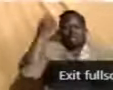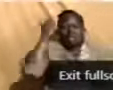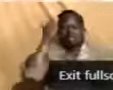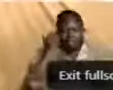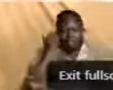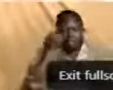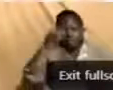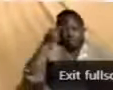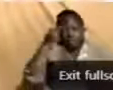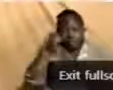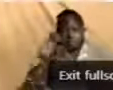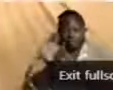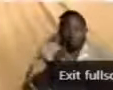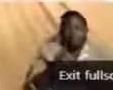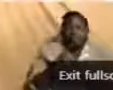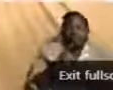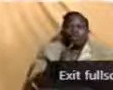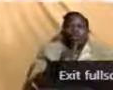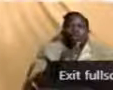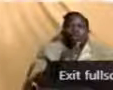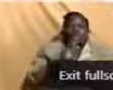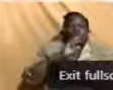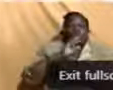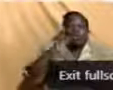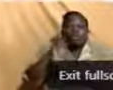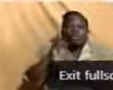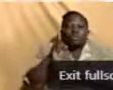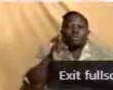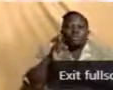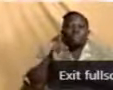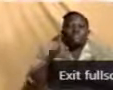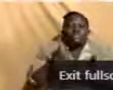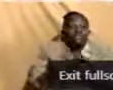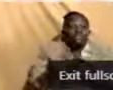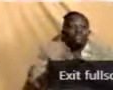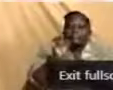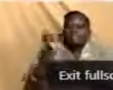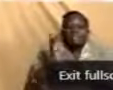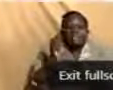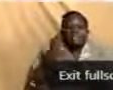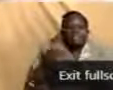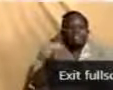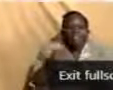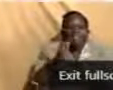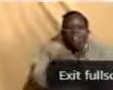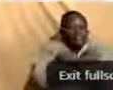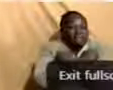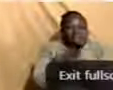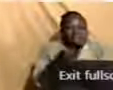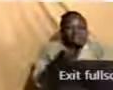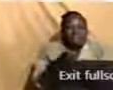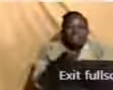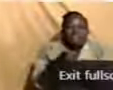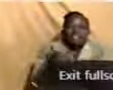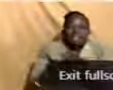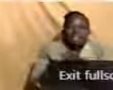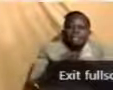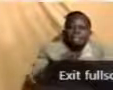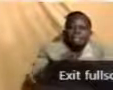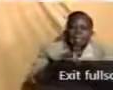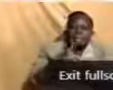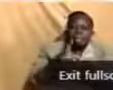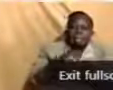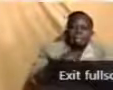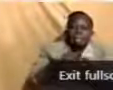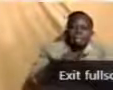because they ruled in the manner that they did, and the president doesn't like them because they scuppered reggae or they messed up BBI, his